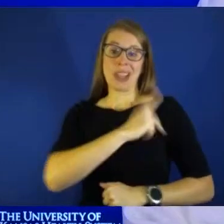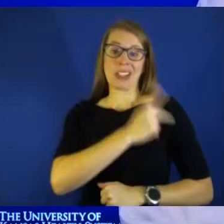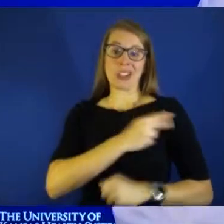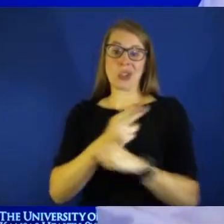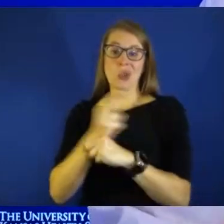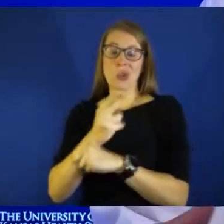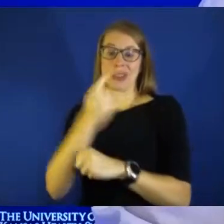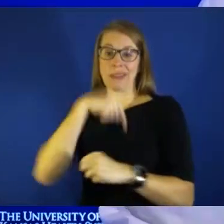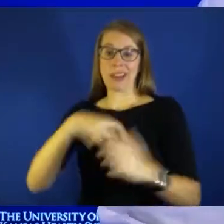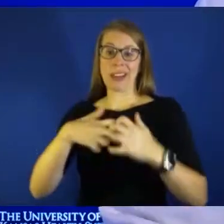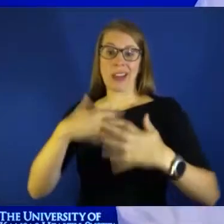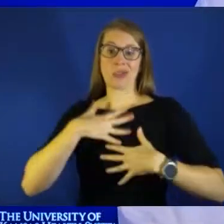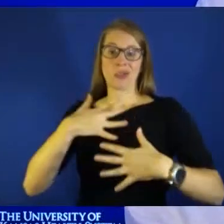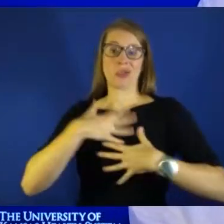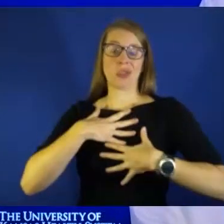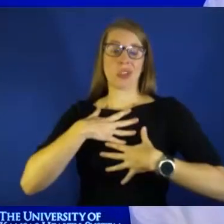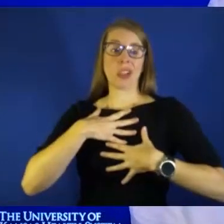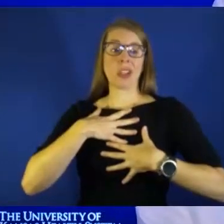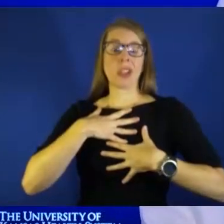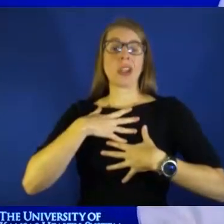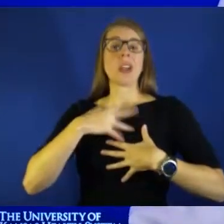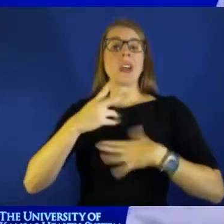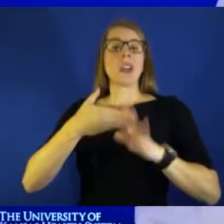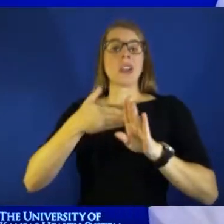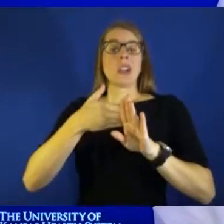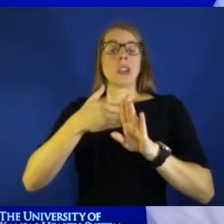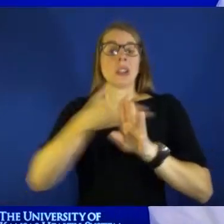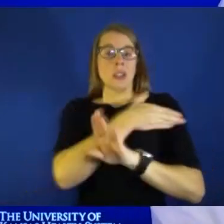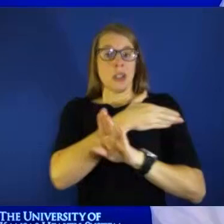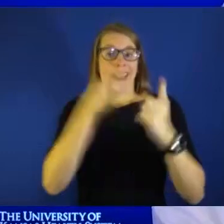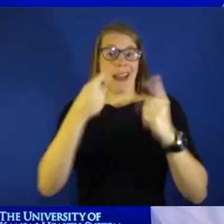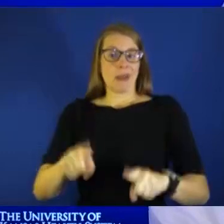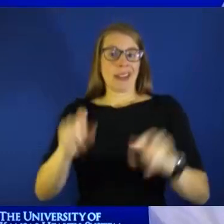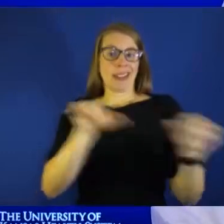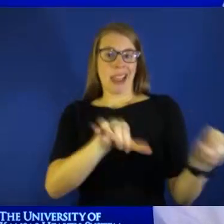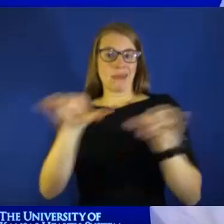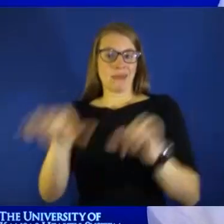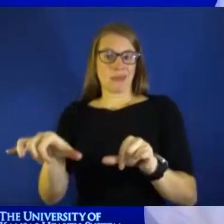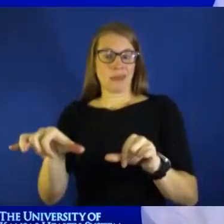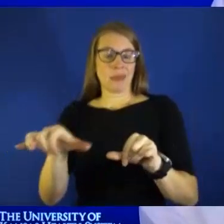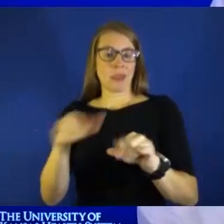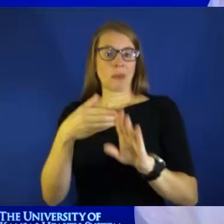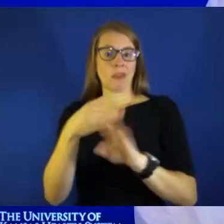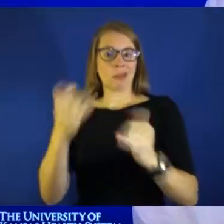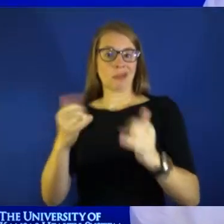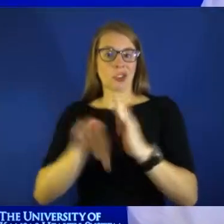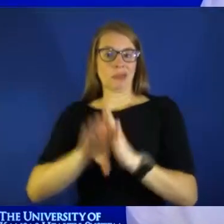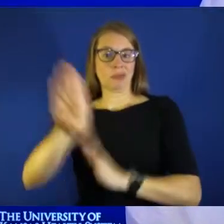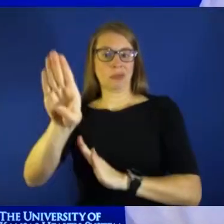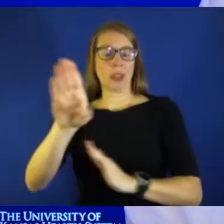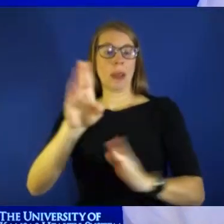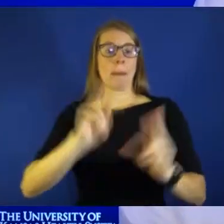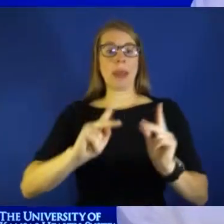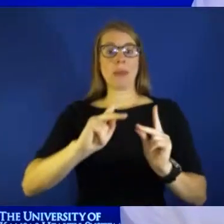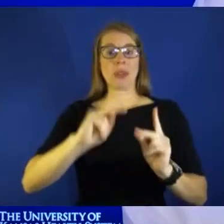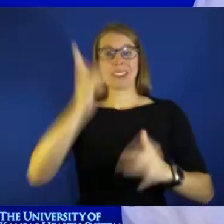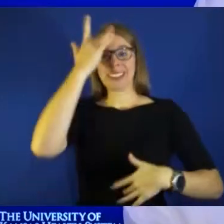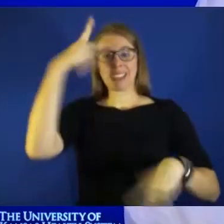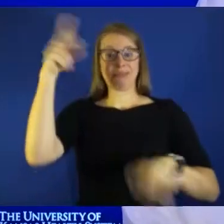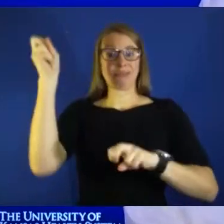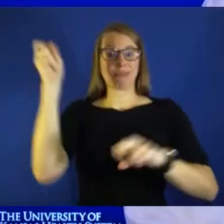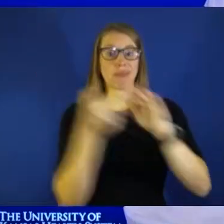before, earlier, before this current surge. We saw that those people that were sick enough to go to the ICU, a high proportion of them were